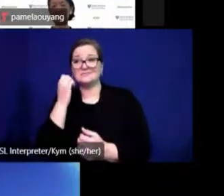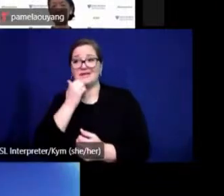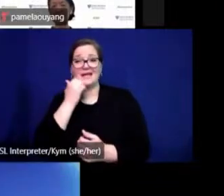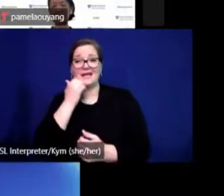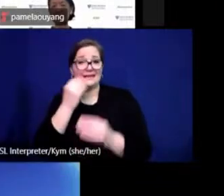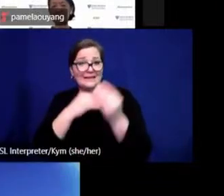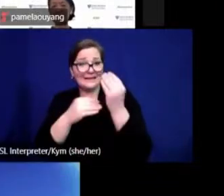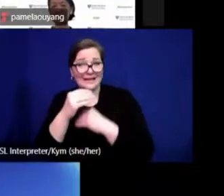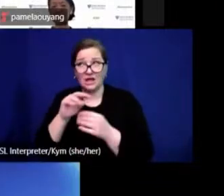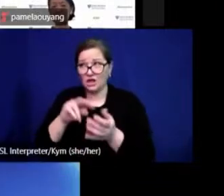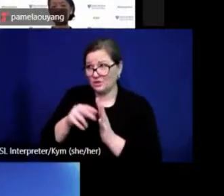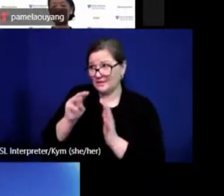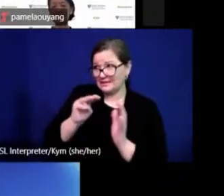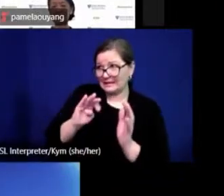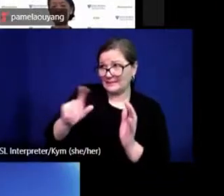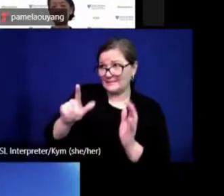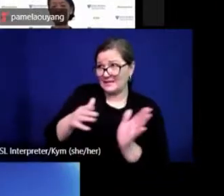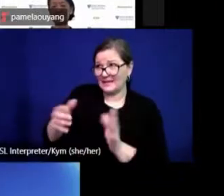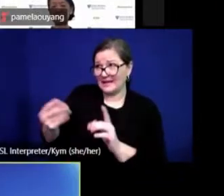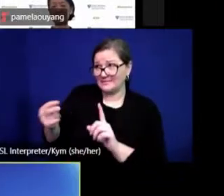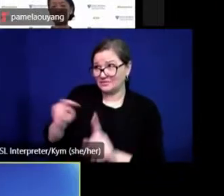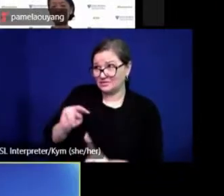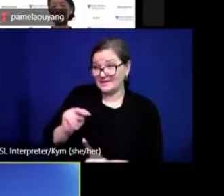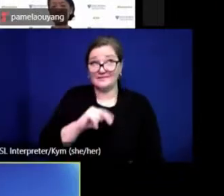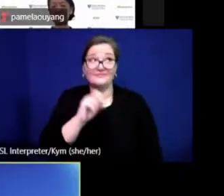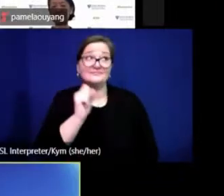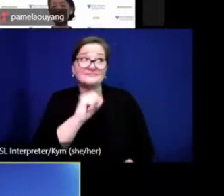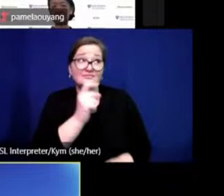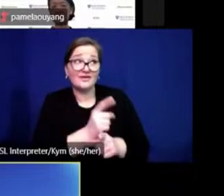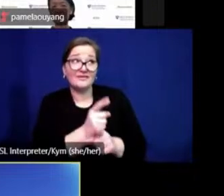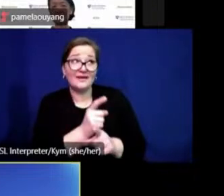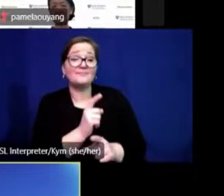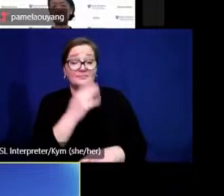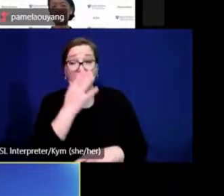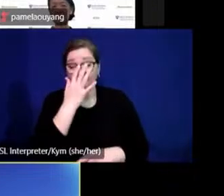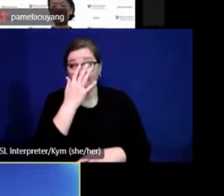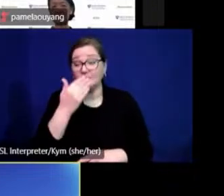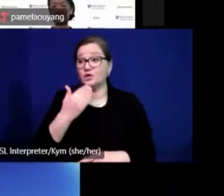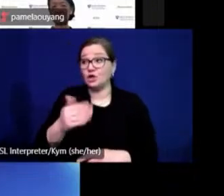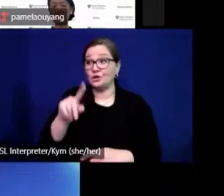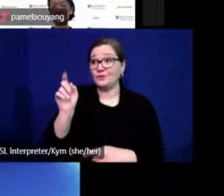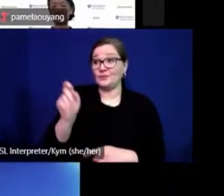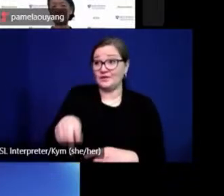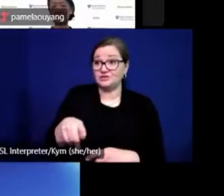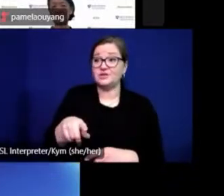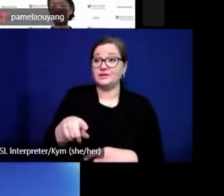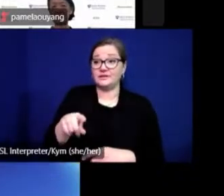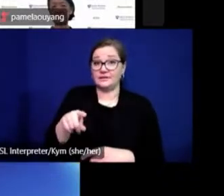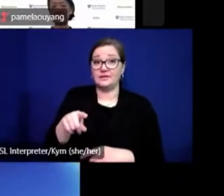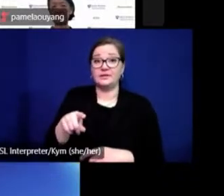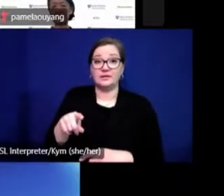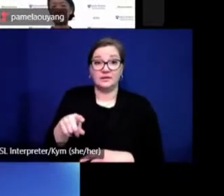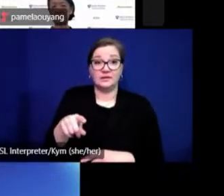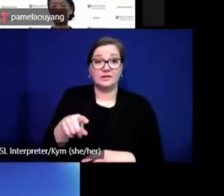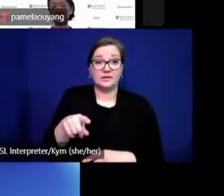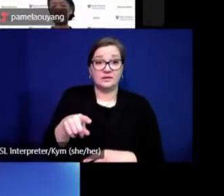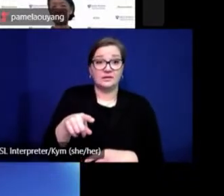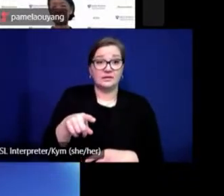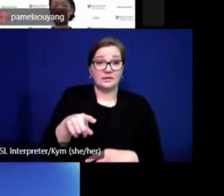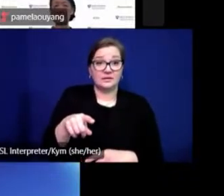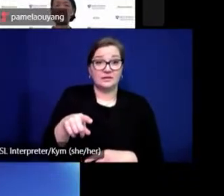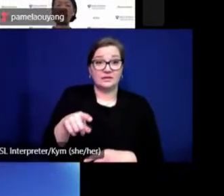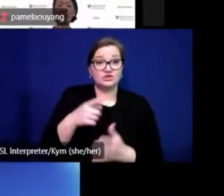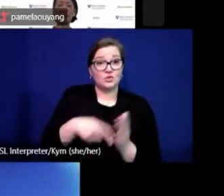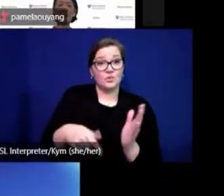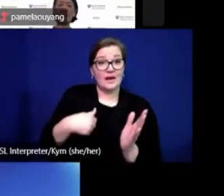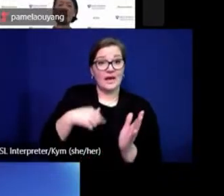From like a meal planning perspective? Right. That's a good question. And I think, that really, what I'll